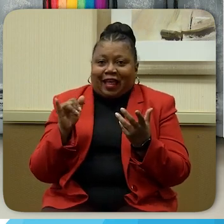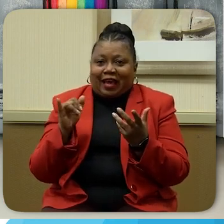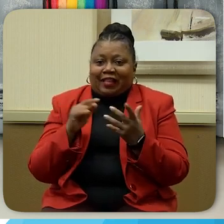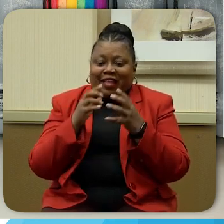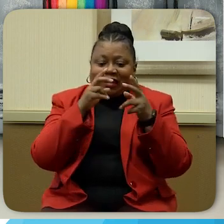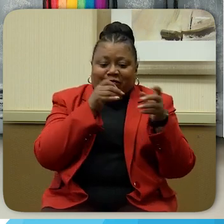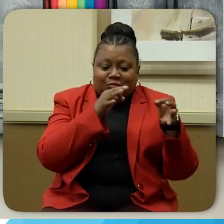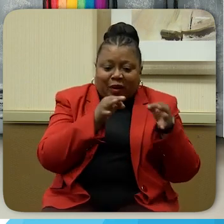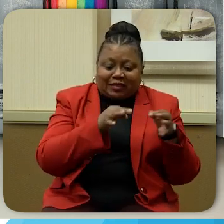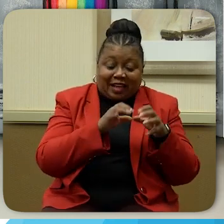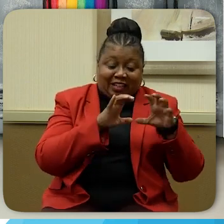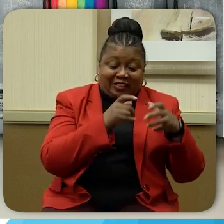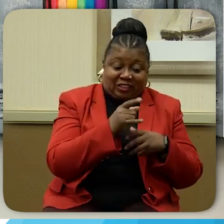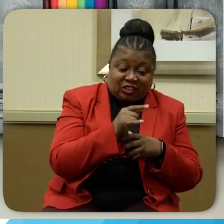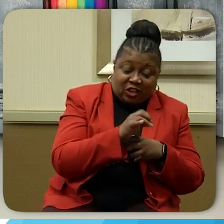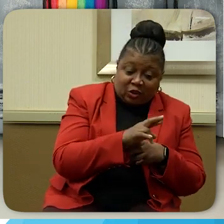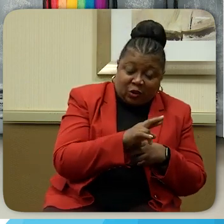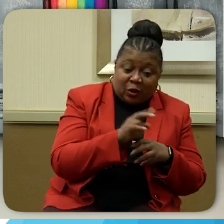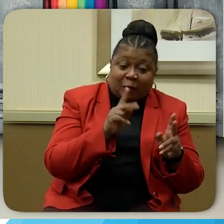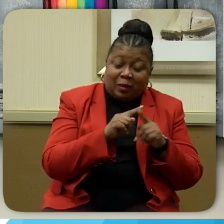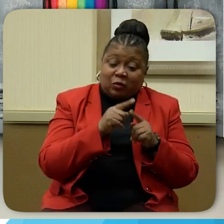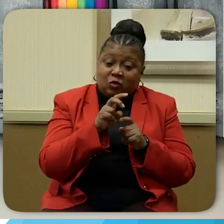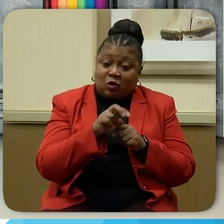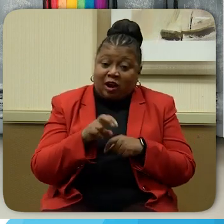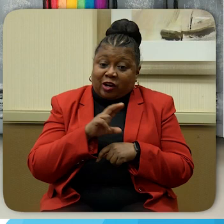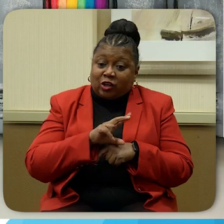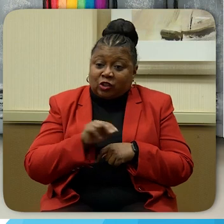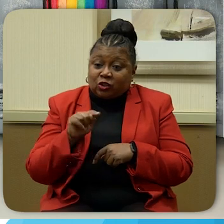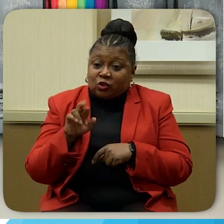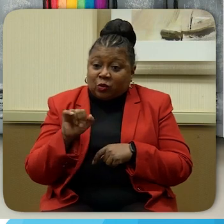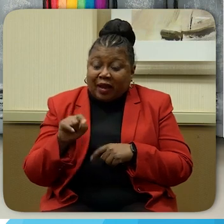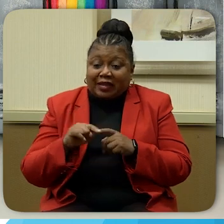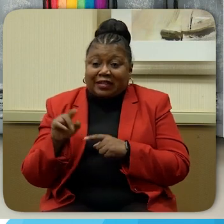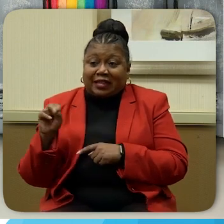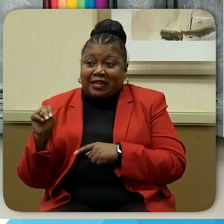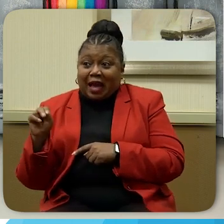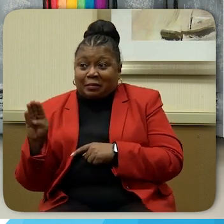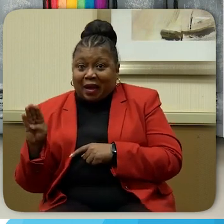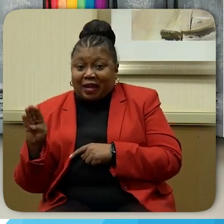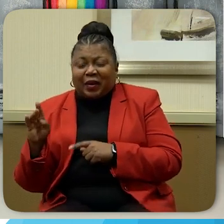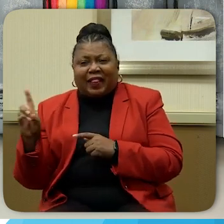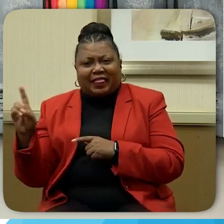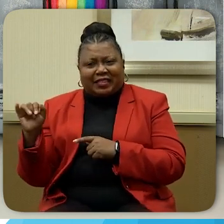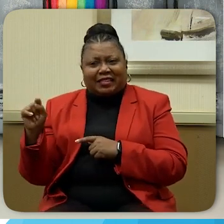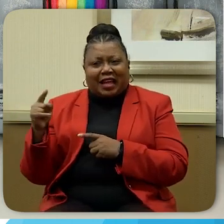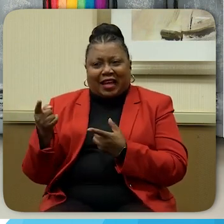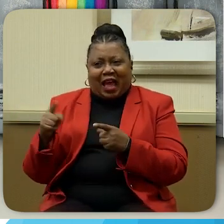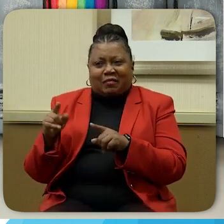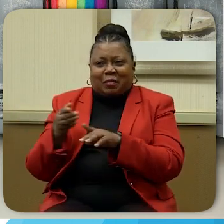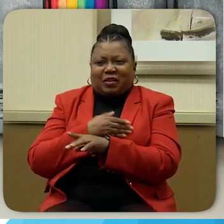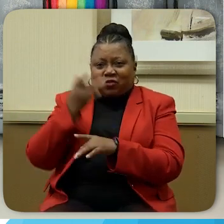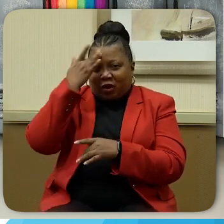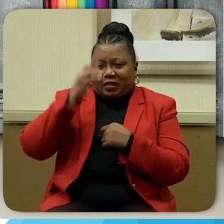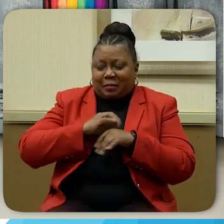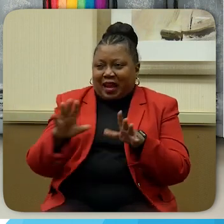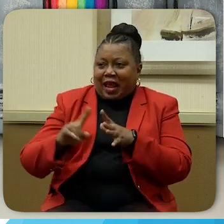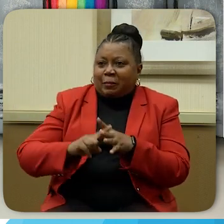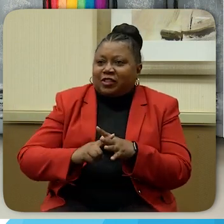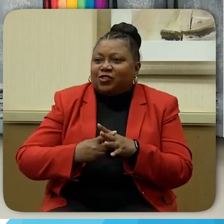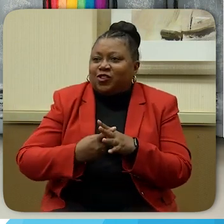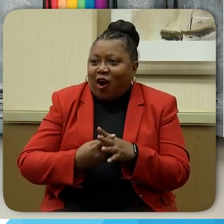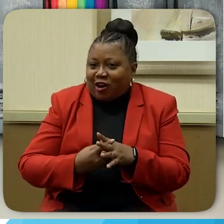that breaks down gender around folks who are trans and non-binary. This data was taken right before the pandemic